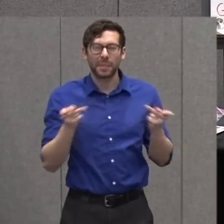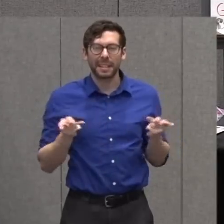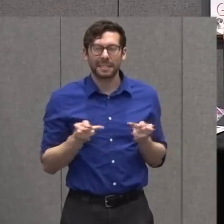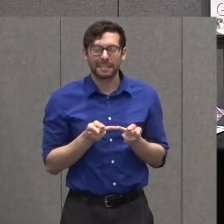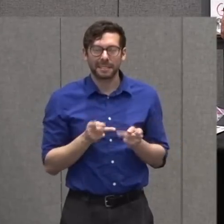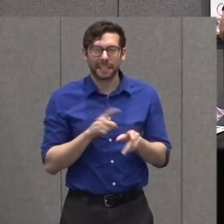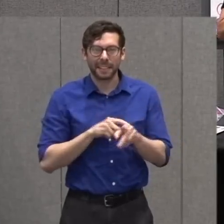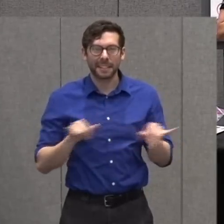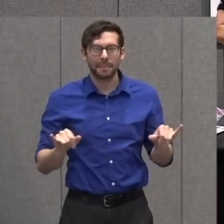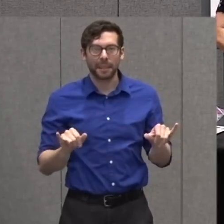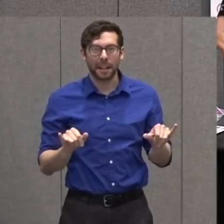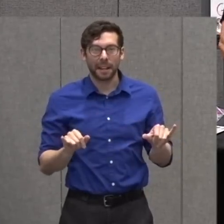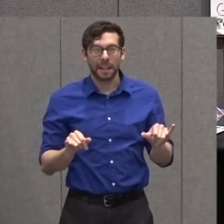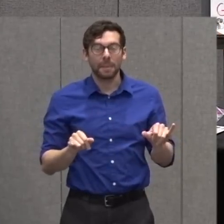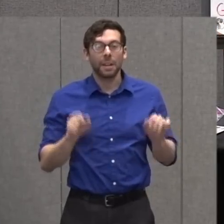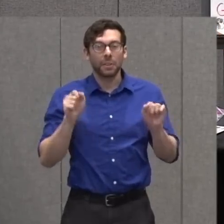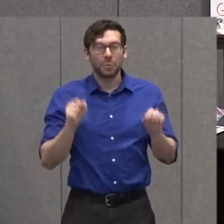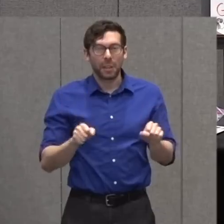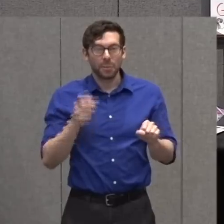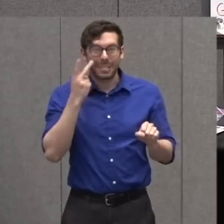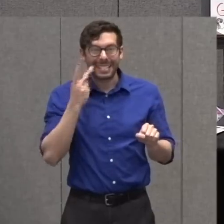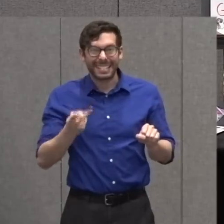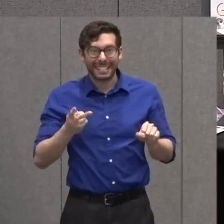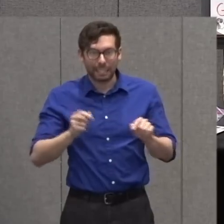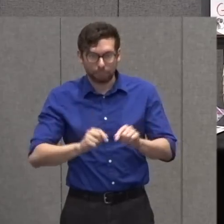see what I'm doing.